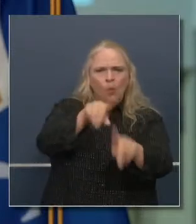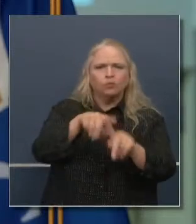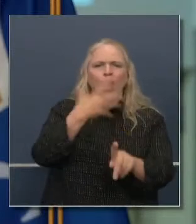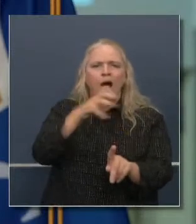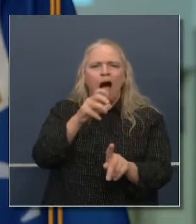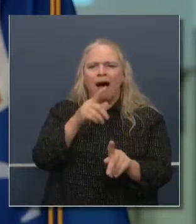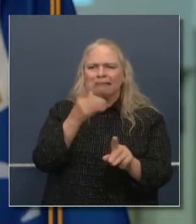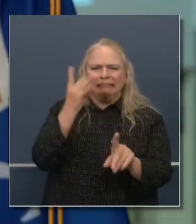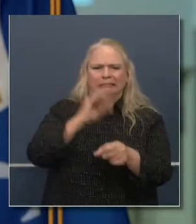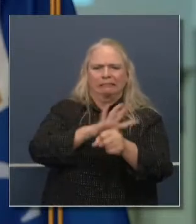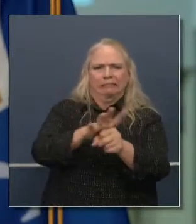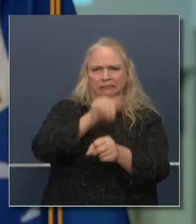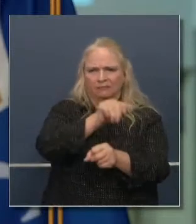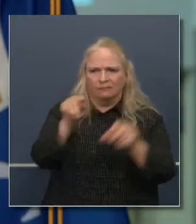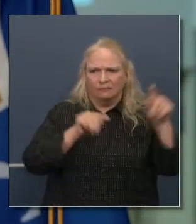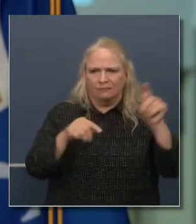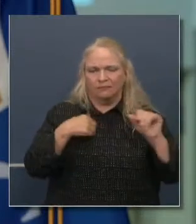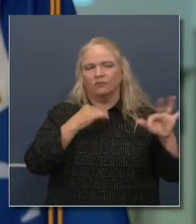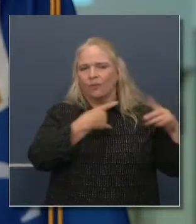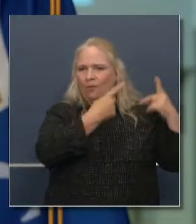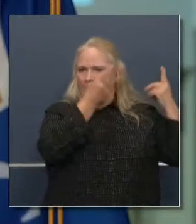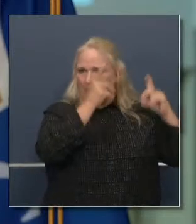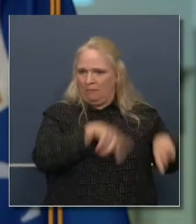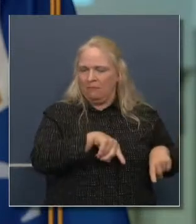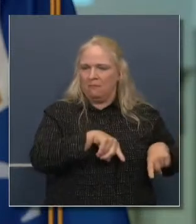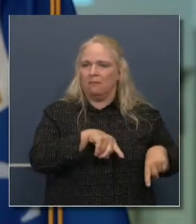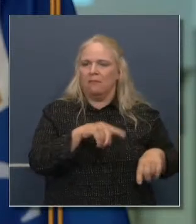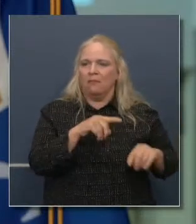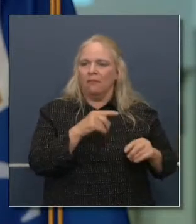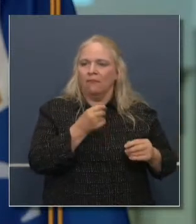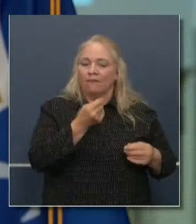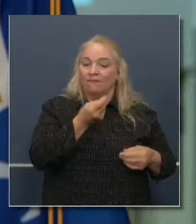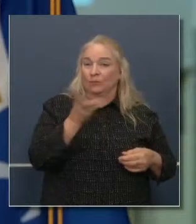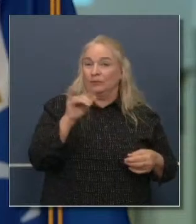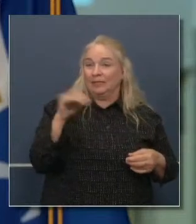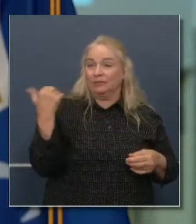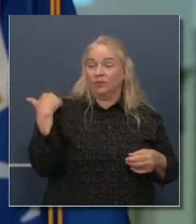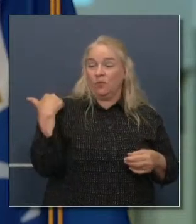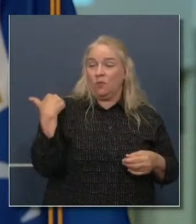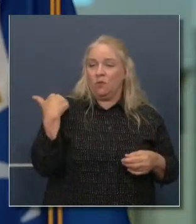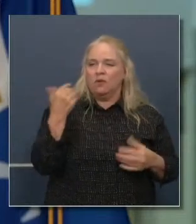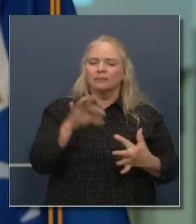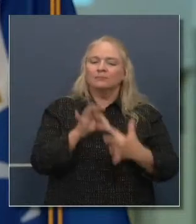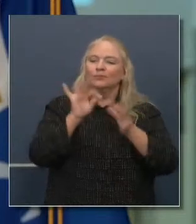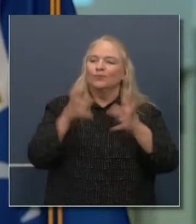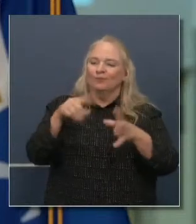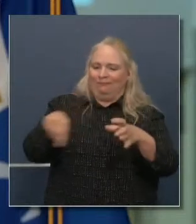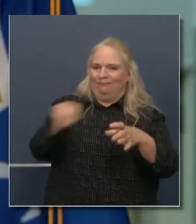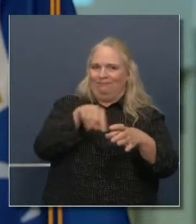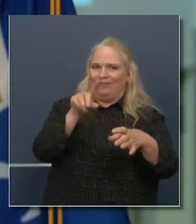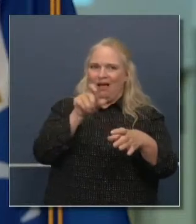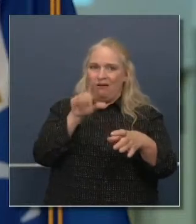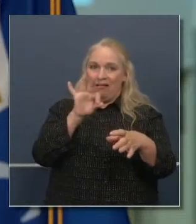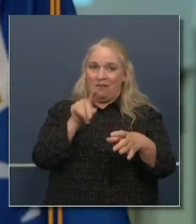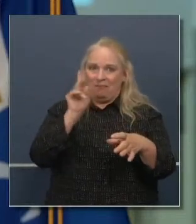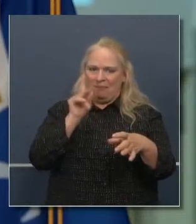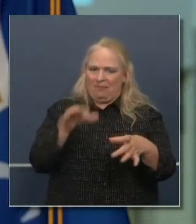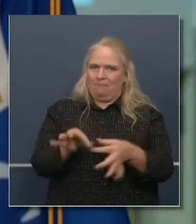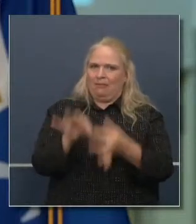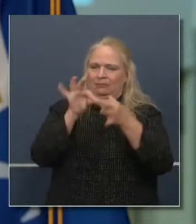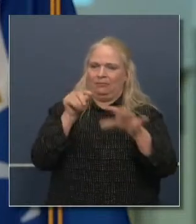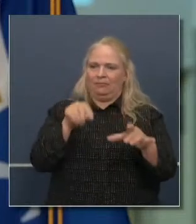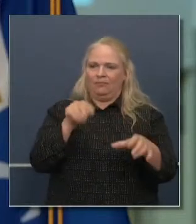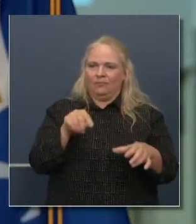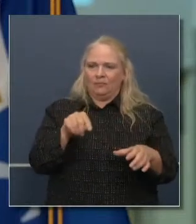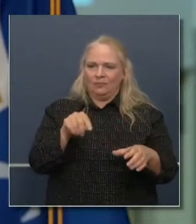commitment came in just a number of days ago, and it was formalized, I think, late last week. And those folks